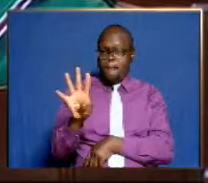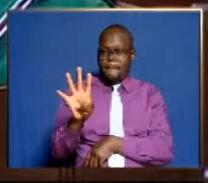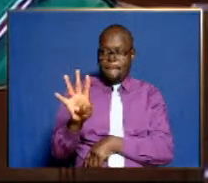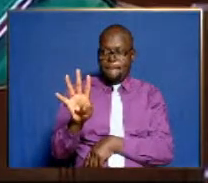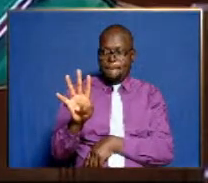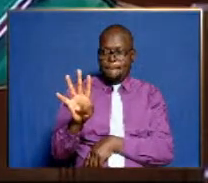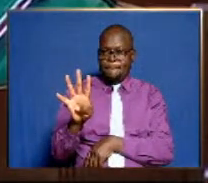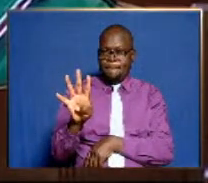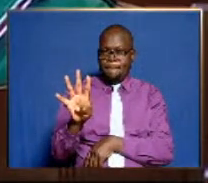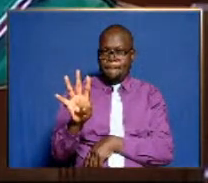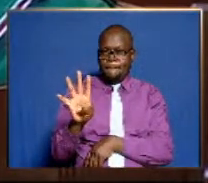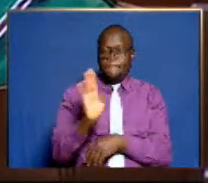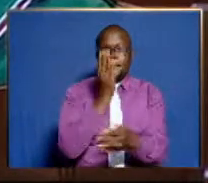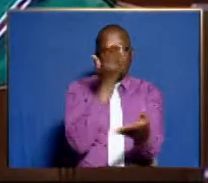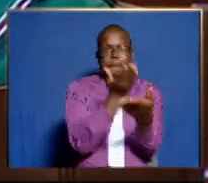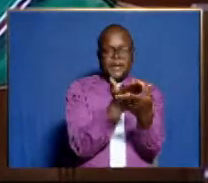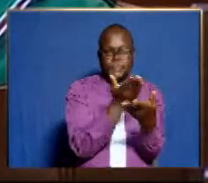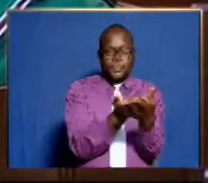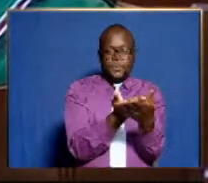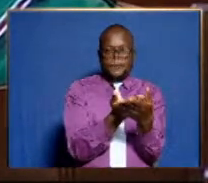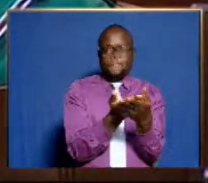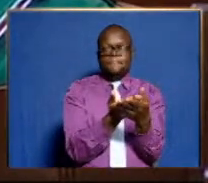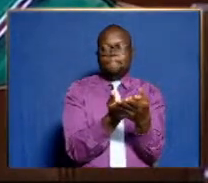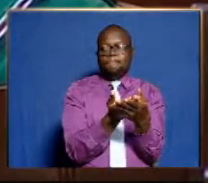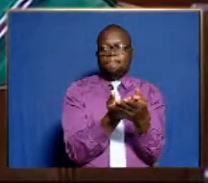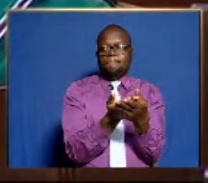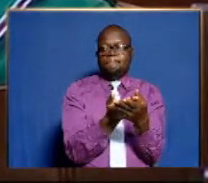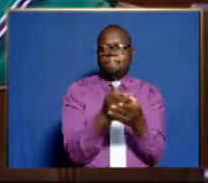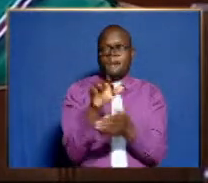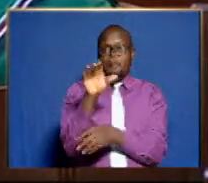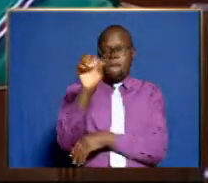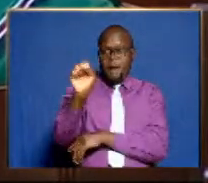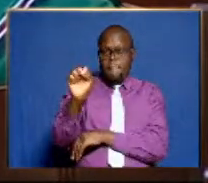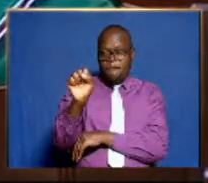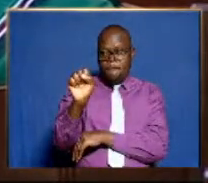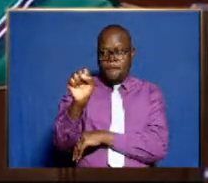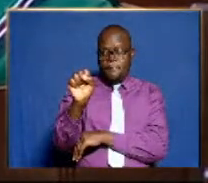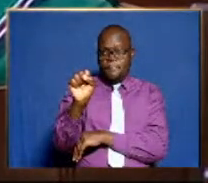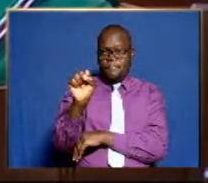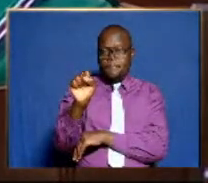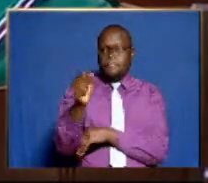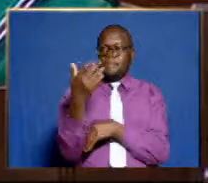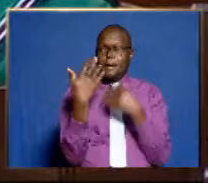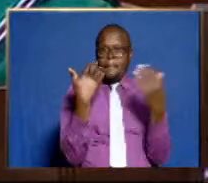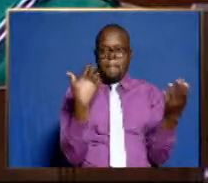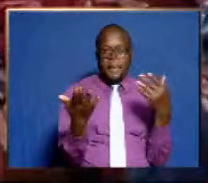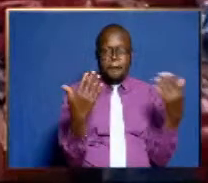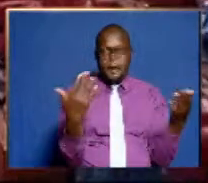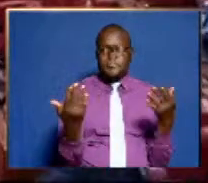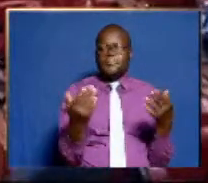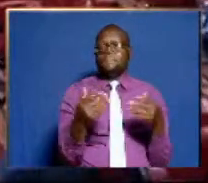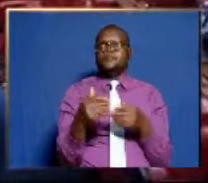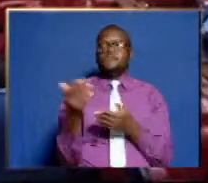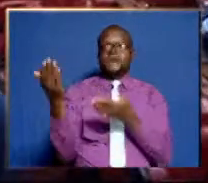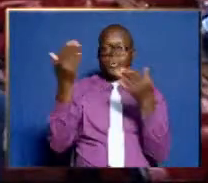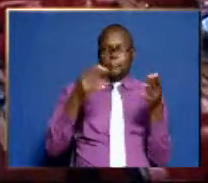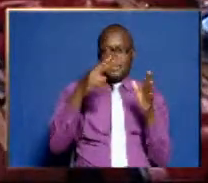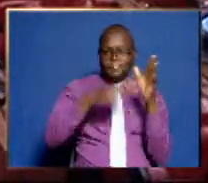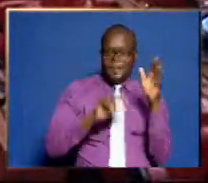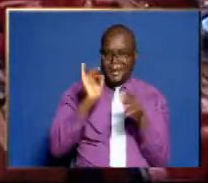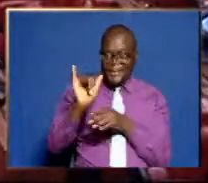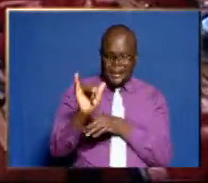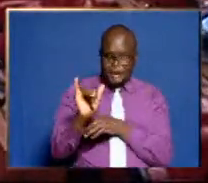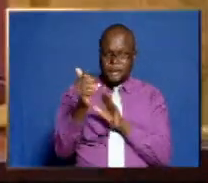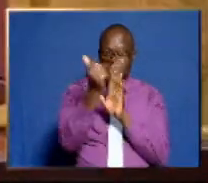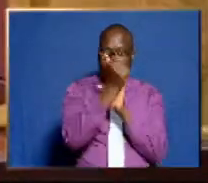4, petitions. Order number 5, papers. On that particular